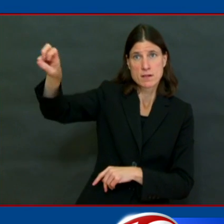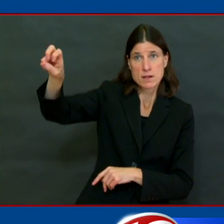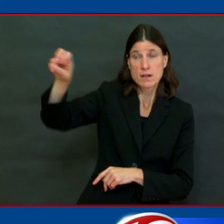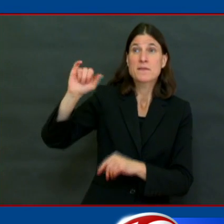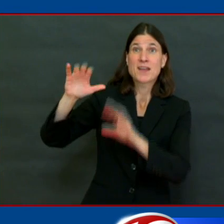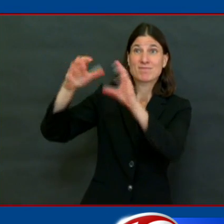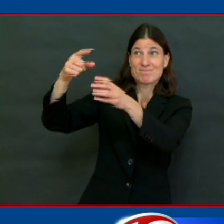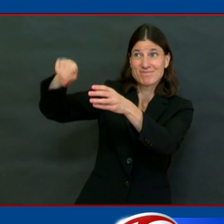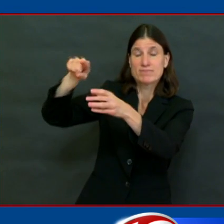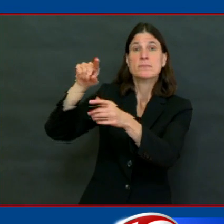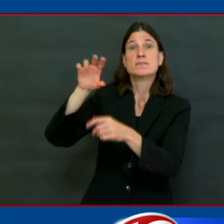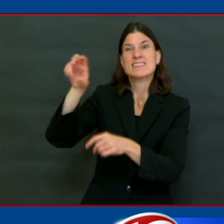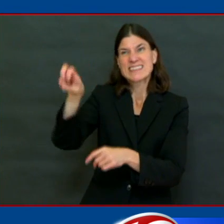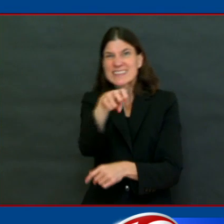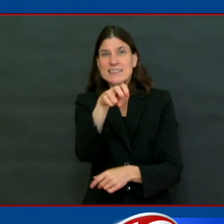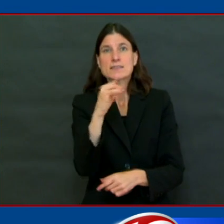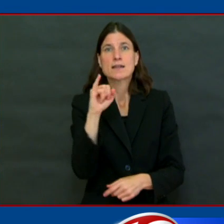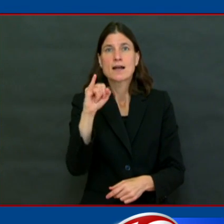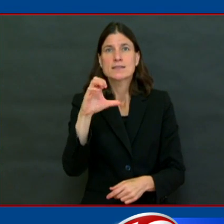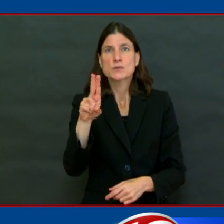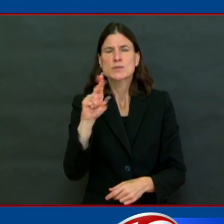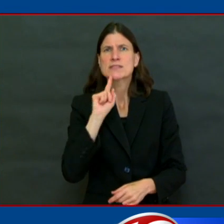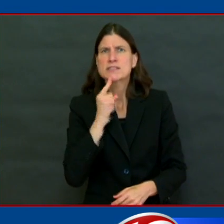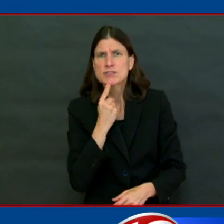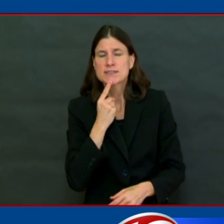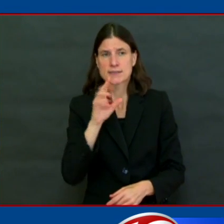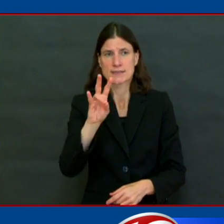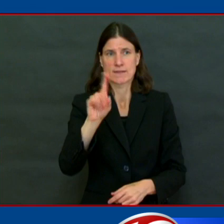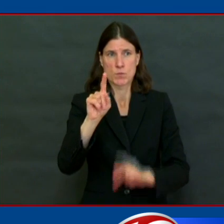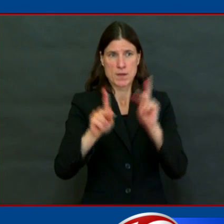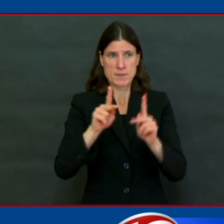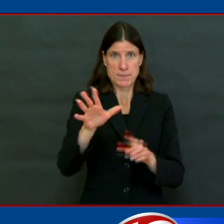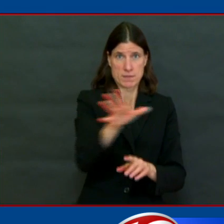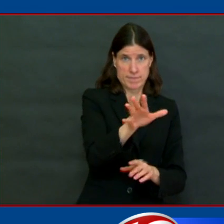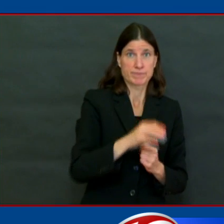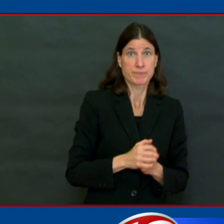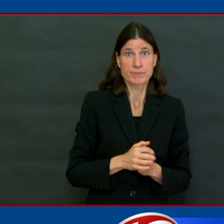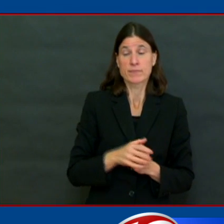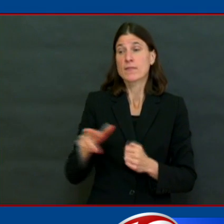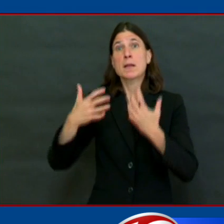and 52 are currently on a ventilator in the intensive care unit.